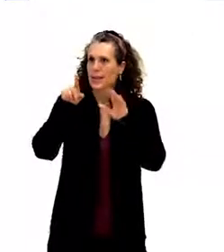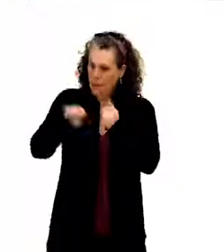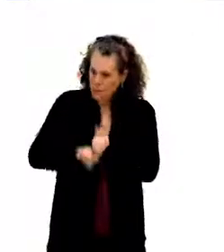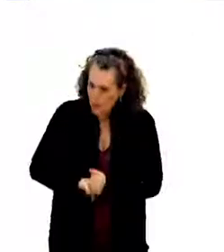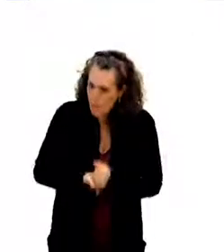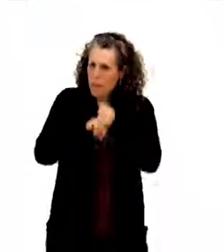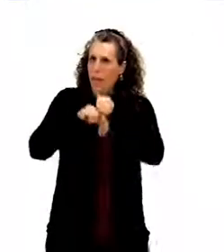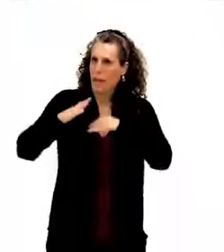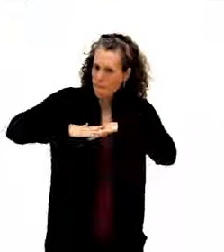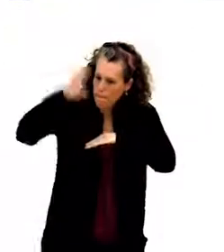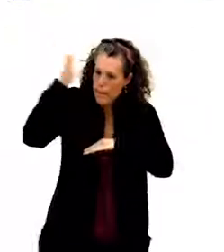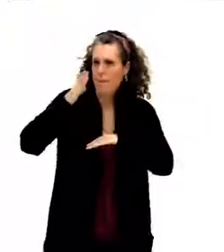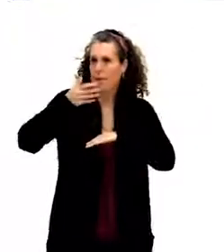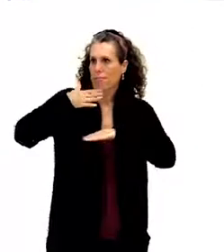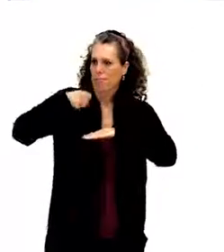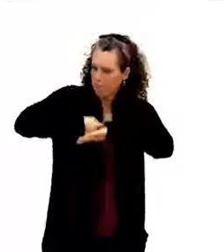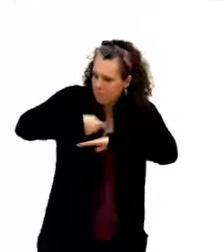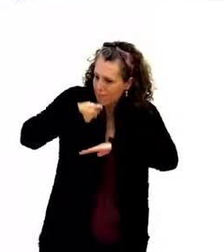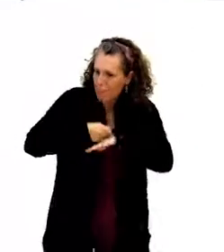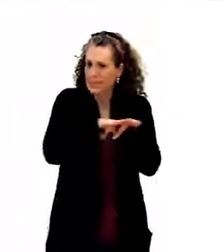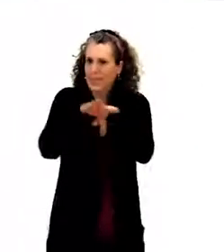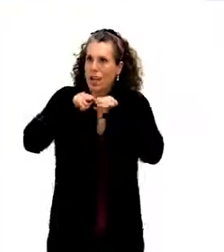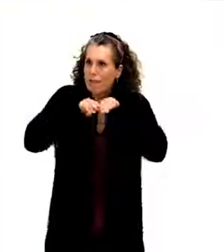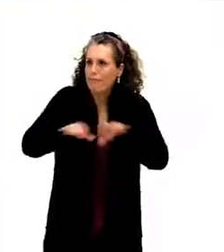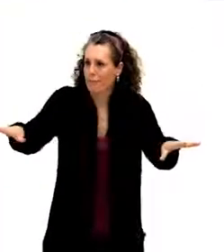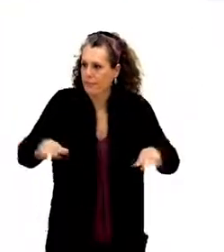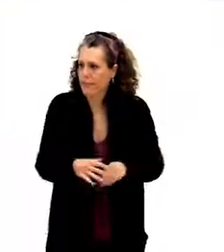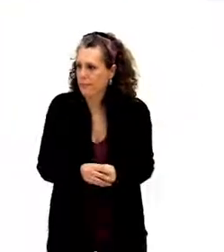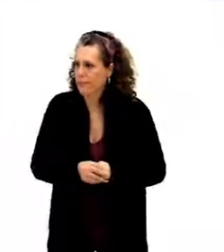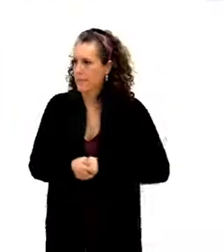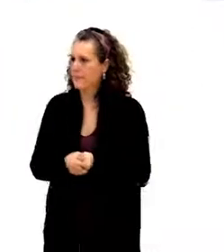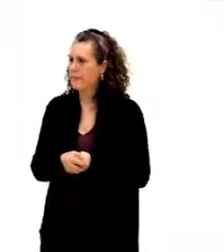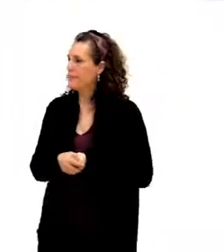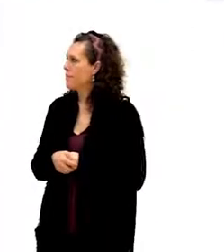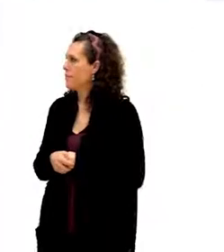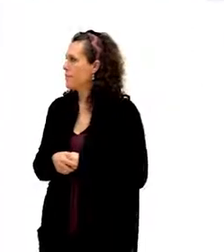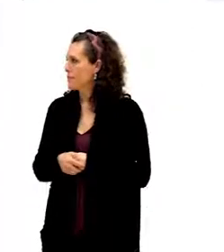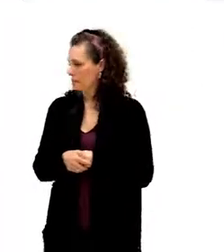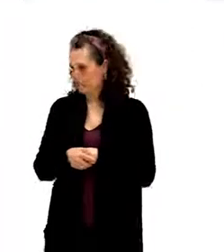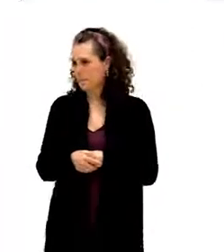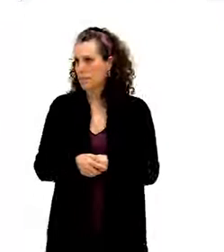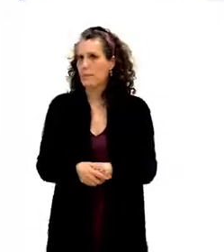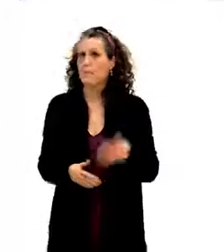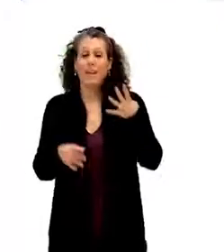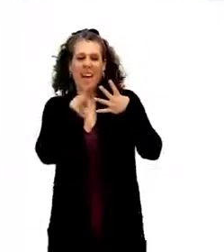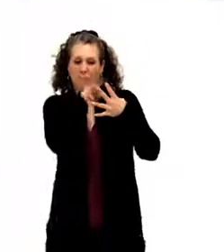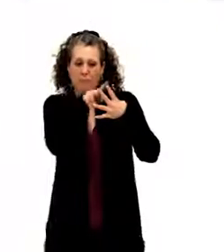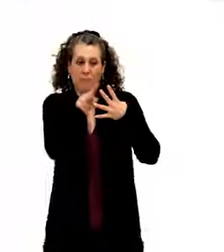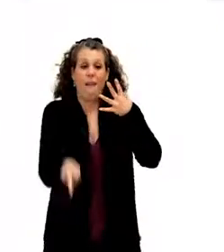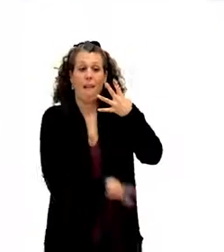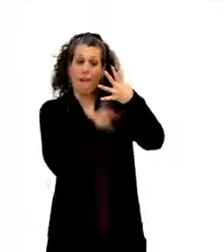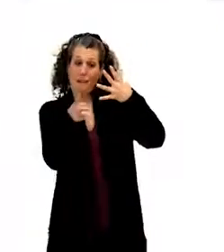states. The last two concepts that come to our help in